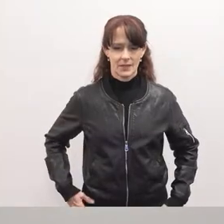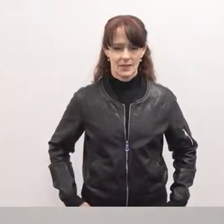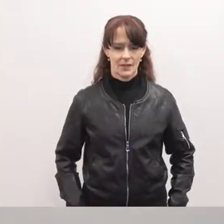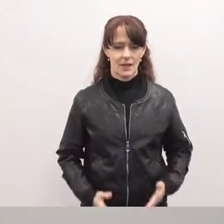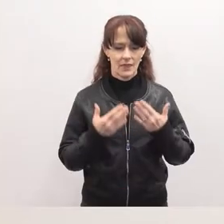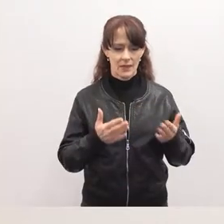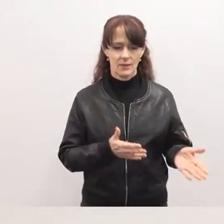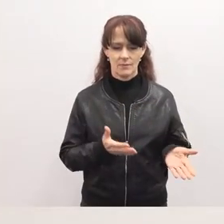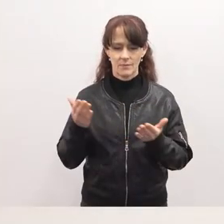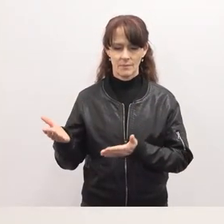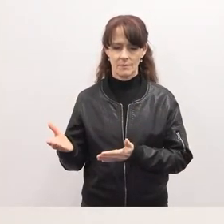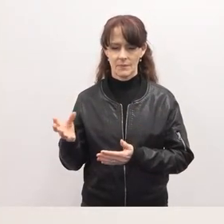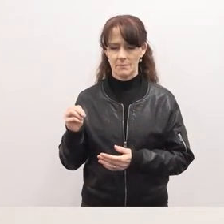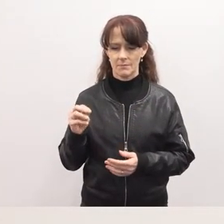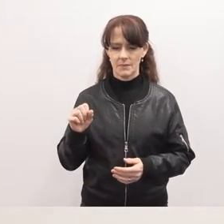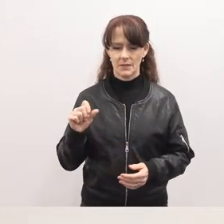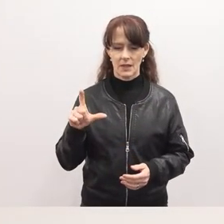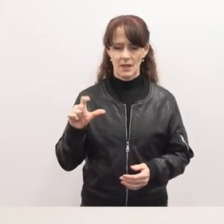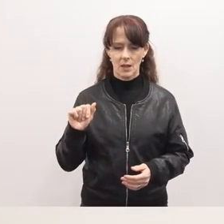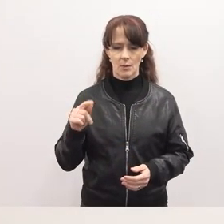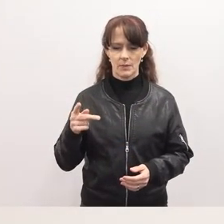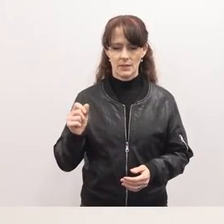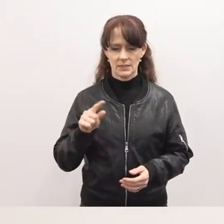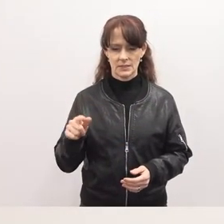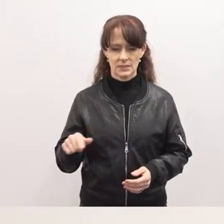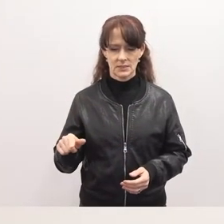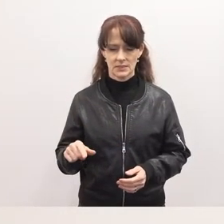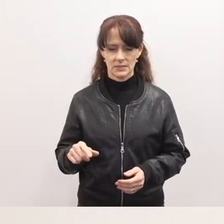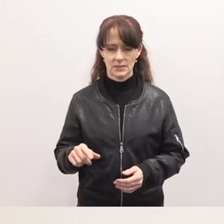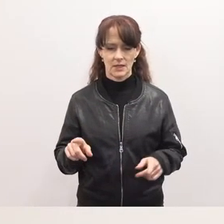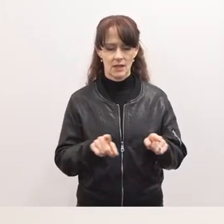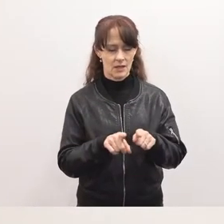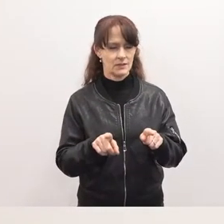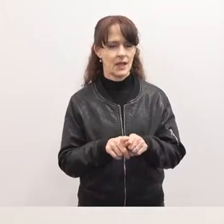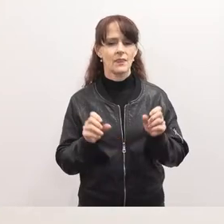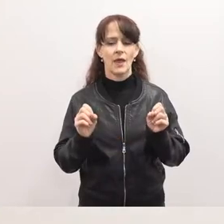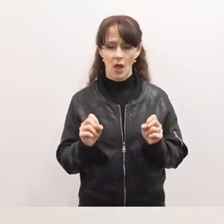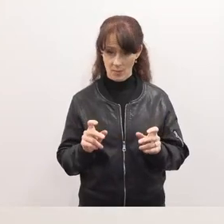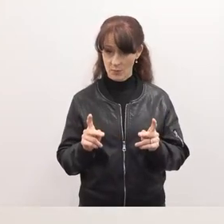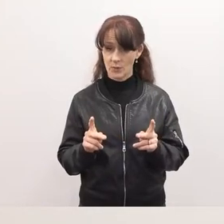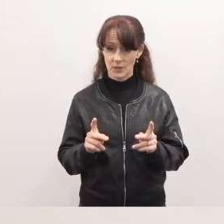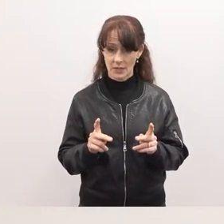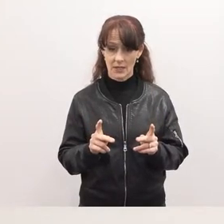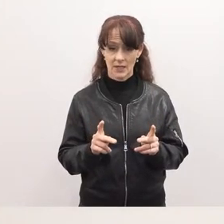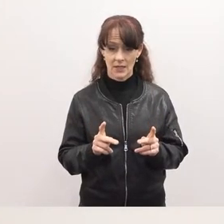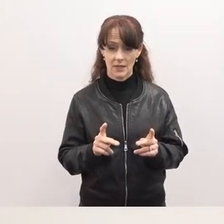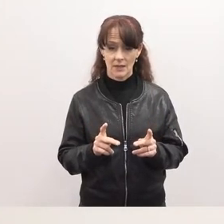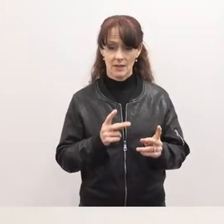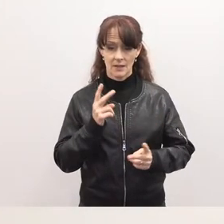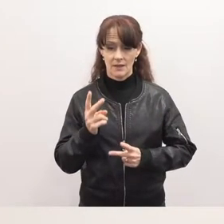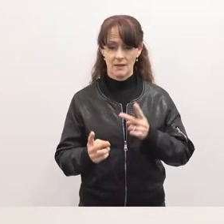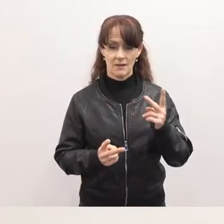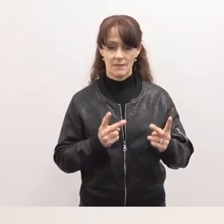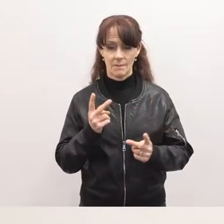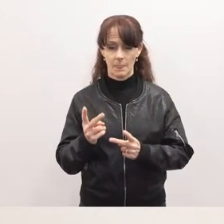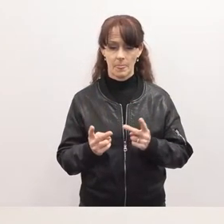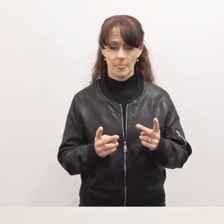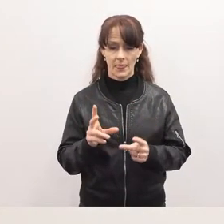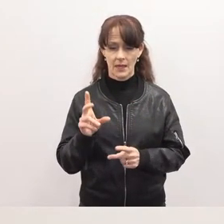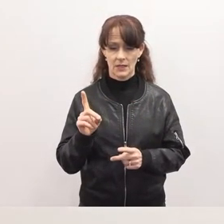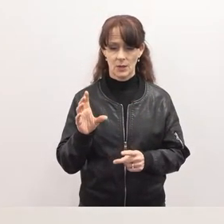Thank you. Ms. Lopez. Yes, yeah, so I too had the opportunity to visit